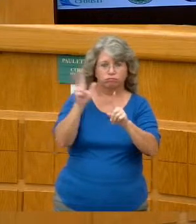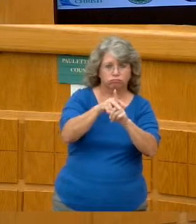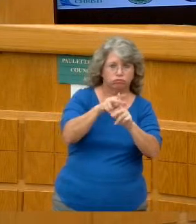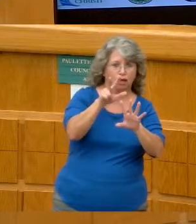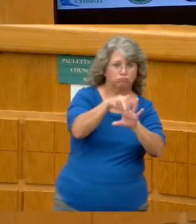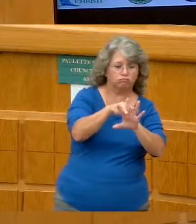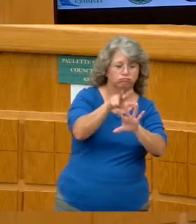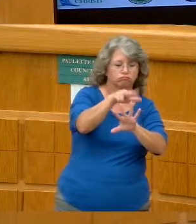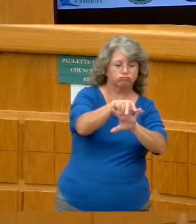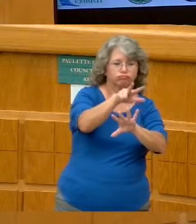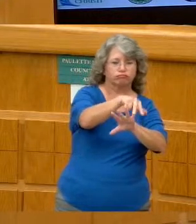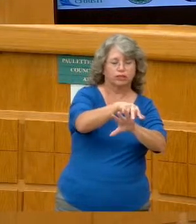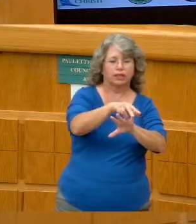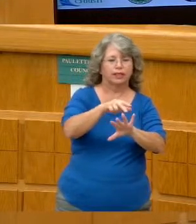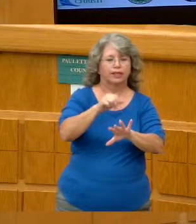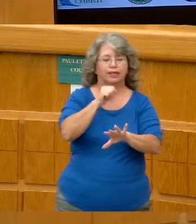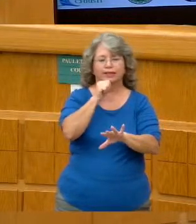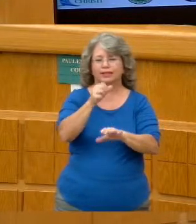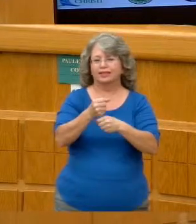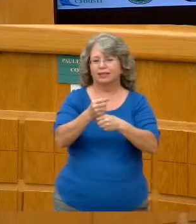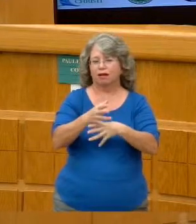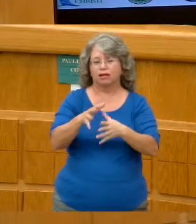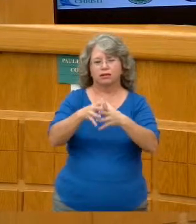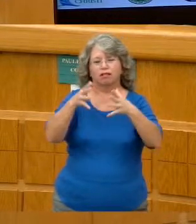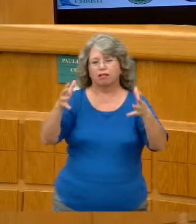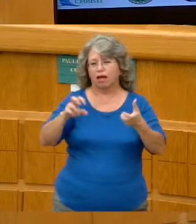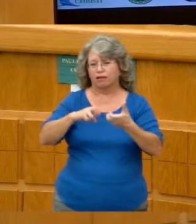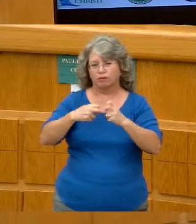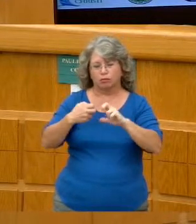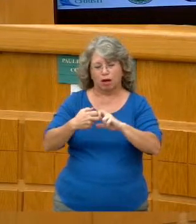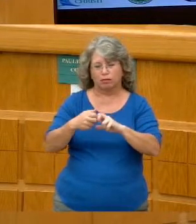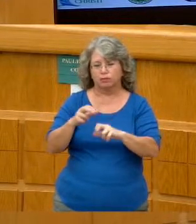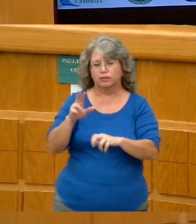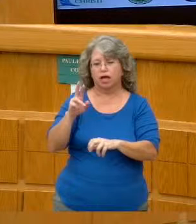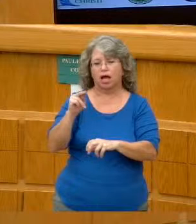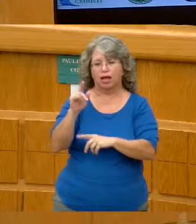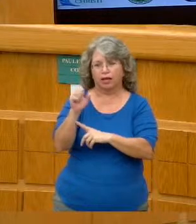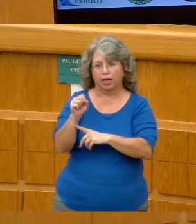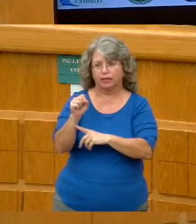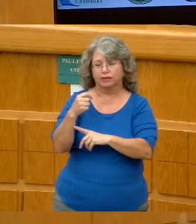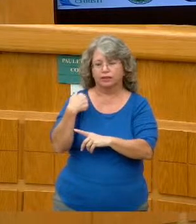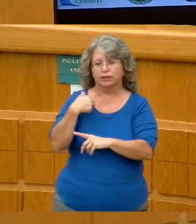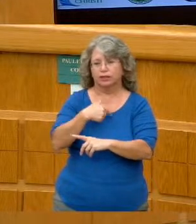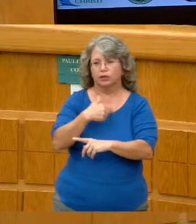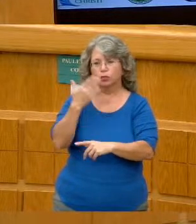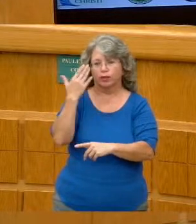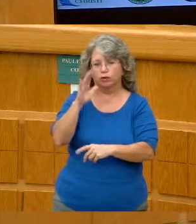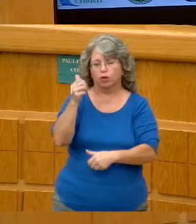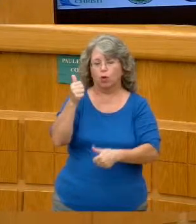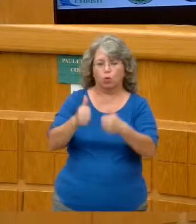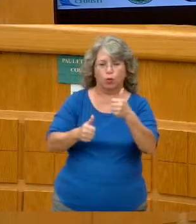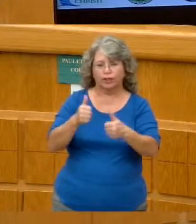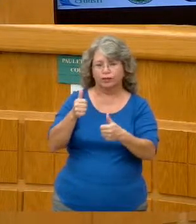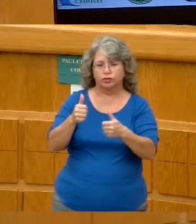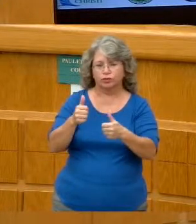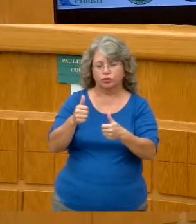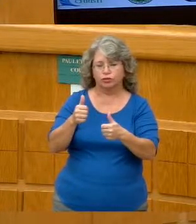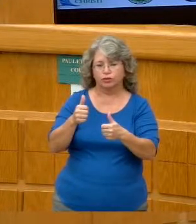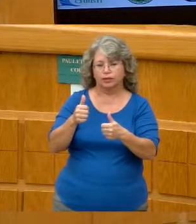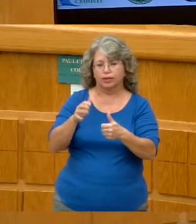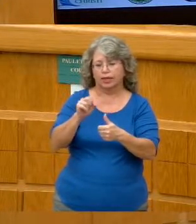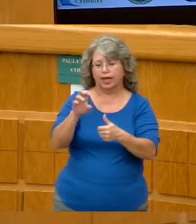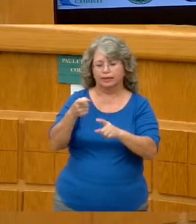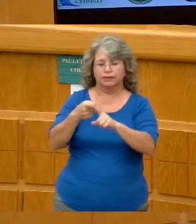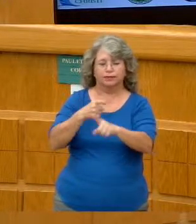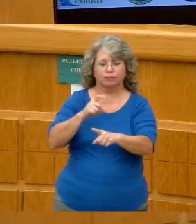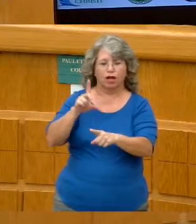us problems unless you don't know which cases are data dumps or not, and you're kind of looking at a number. It can be misleading